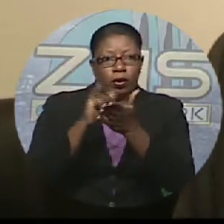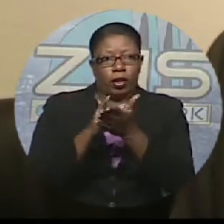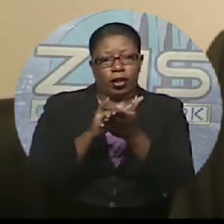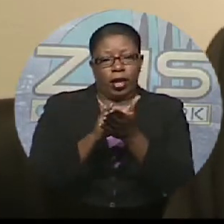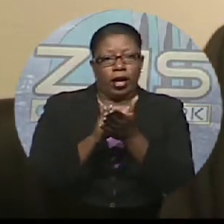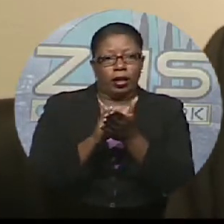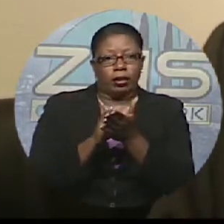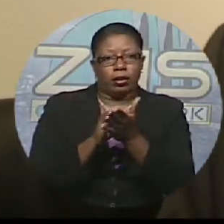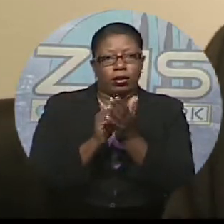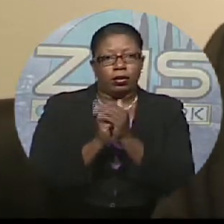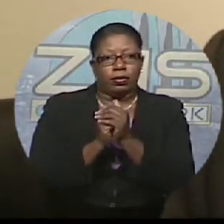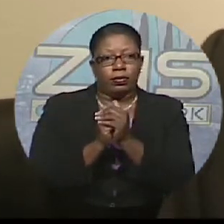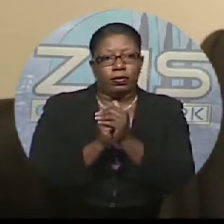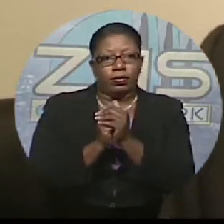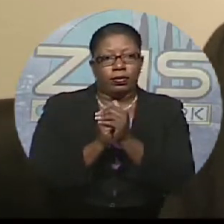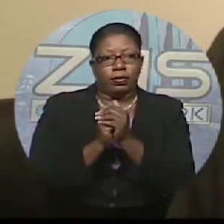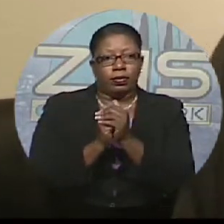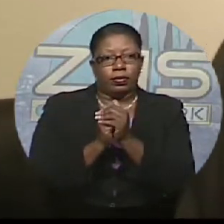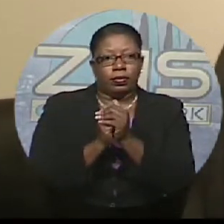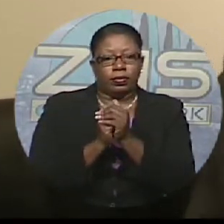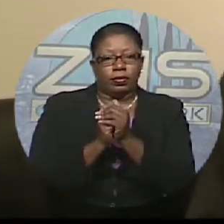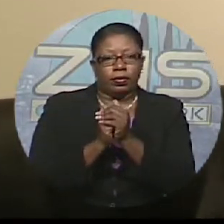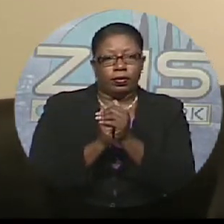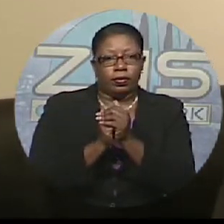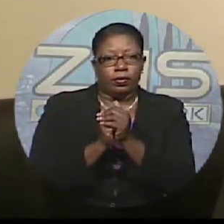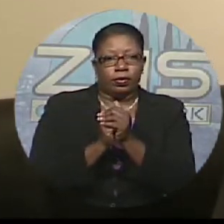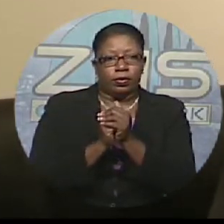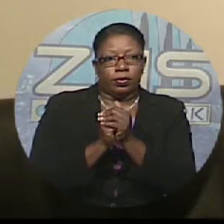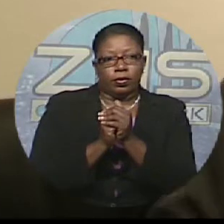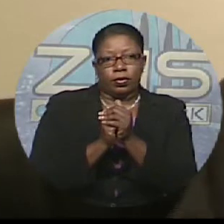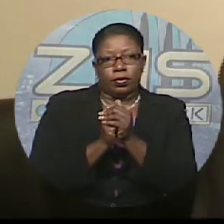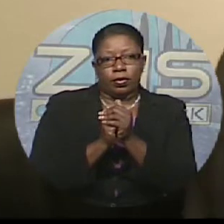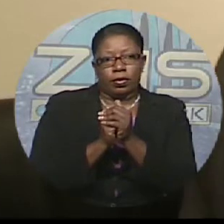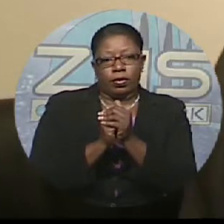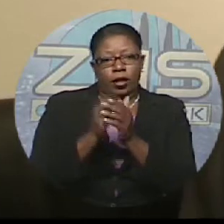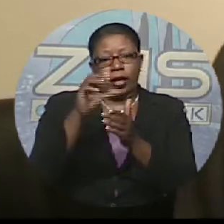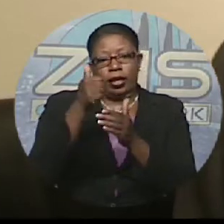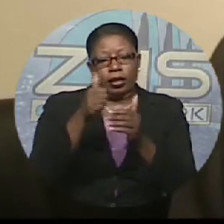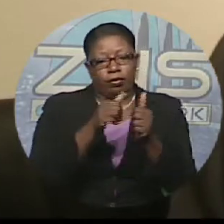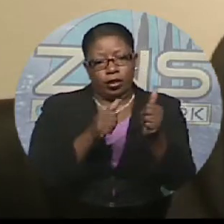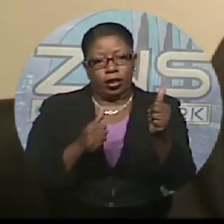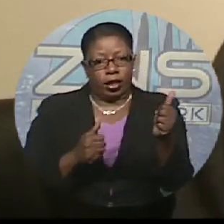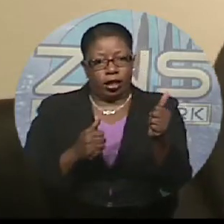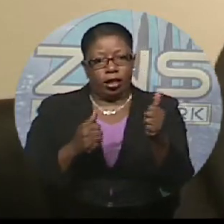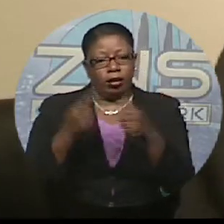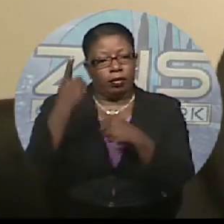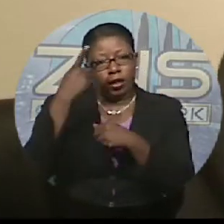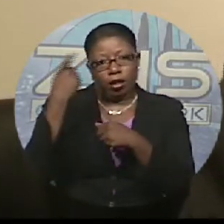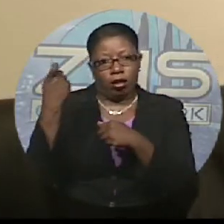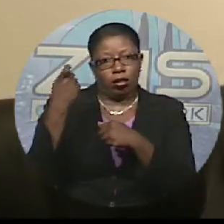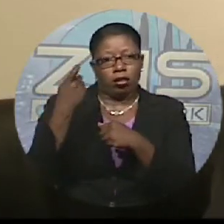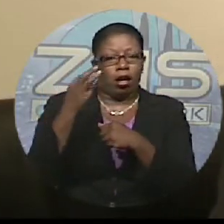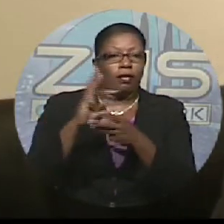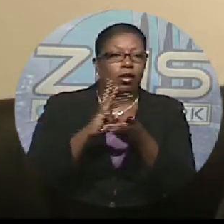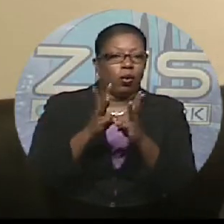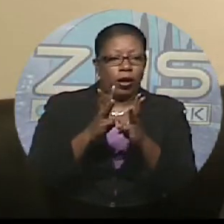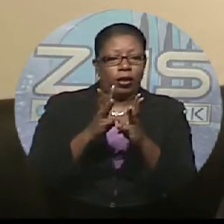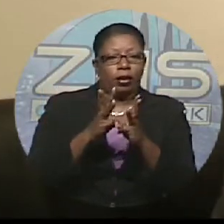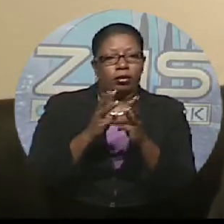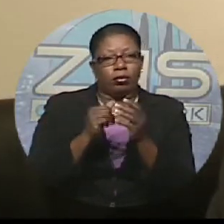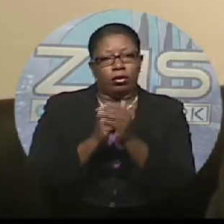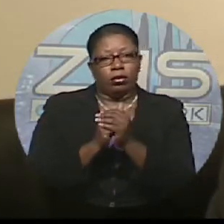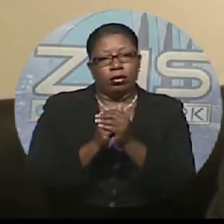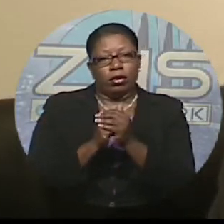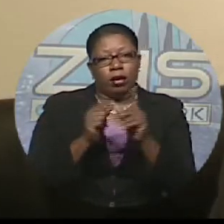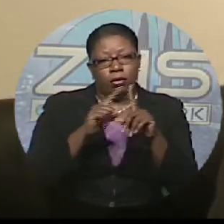we hope subject to any major setback because of inclement weather otherwise, we should be on target for the completion